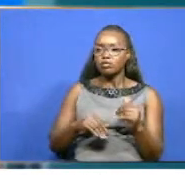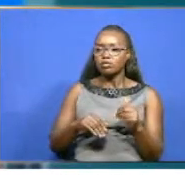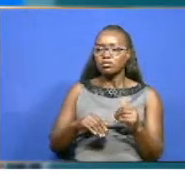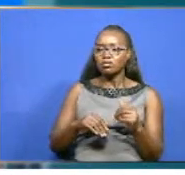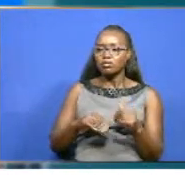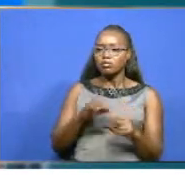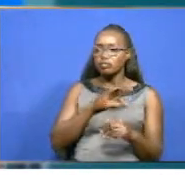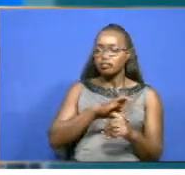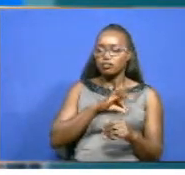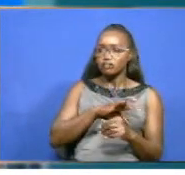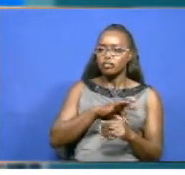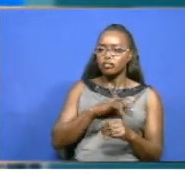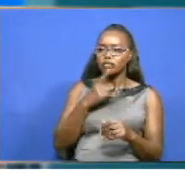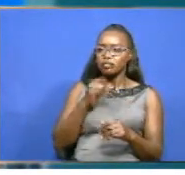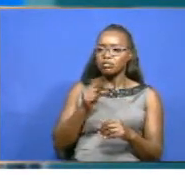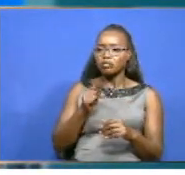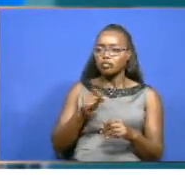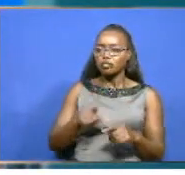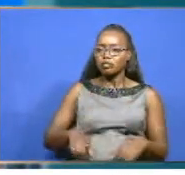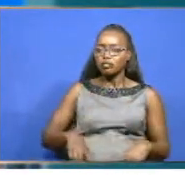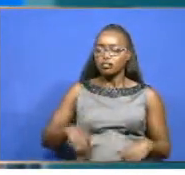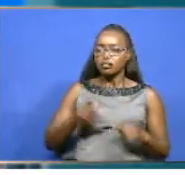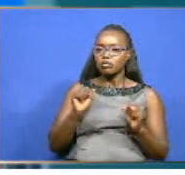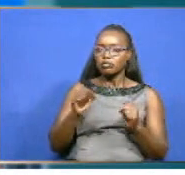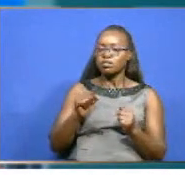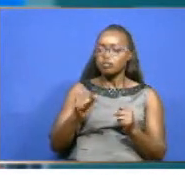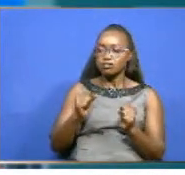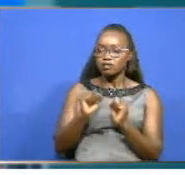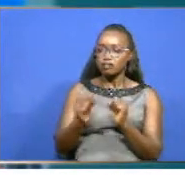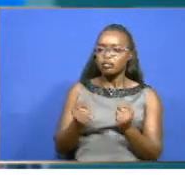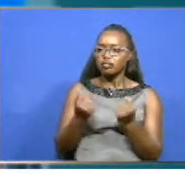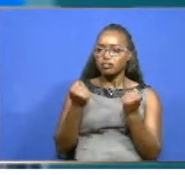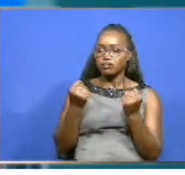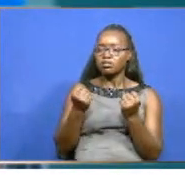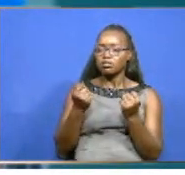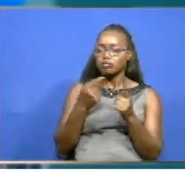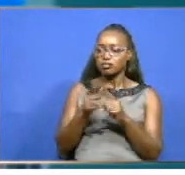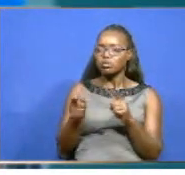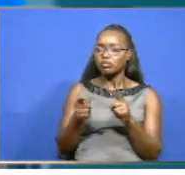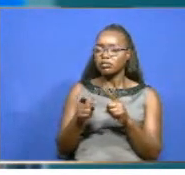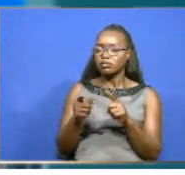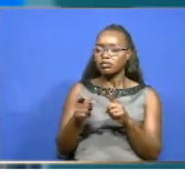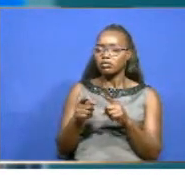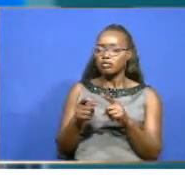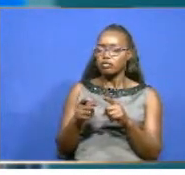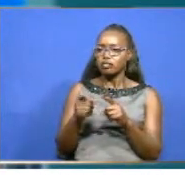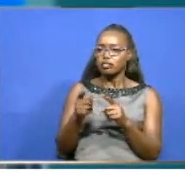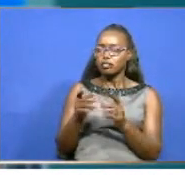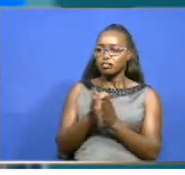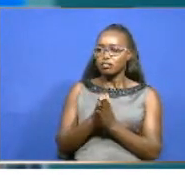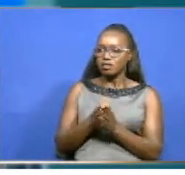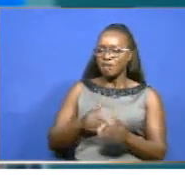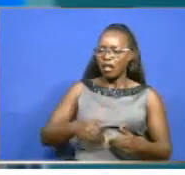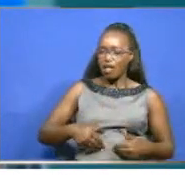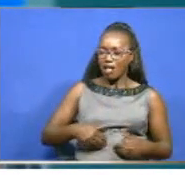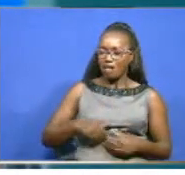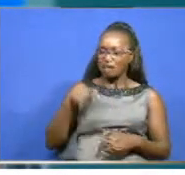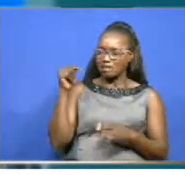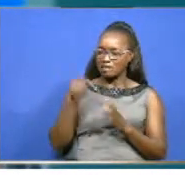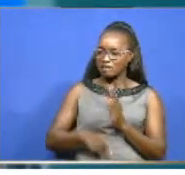earnings, obviously. So lives have been saved through that process. But there is a lot of hunger, you know, in the